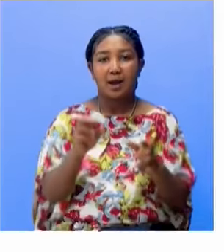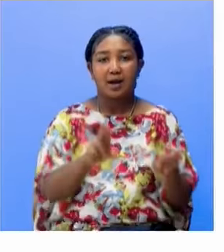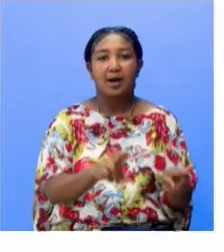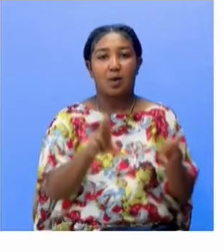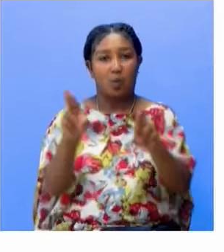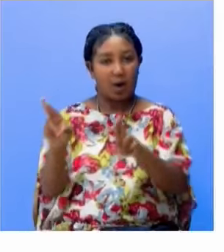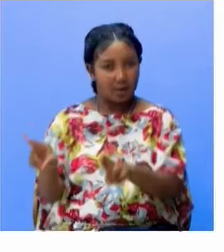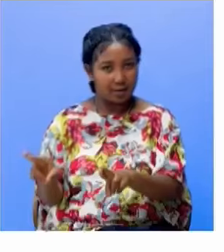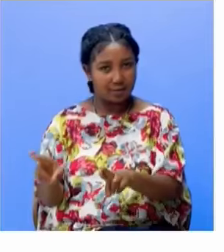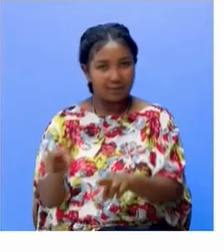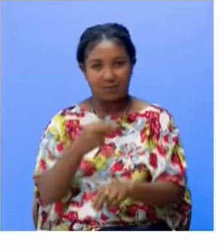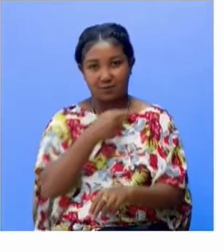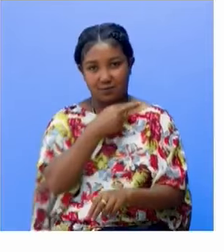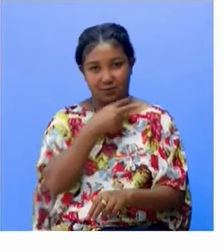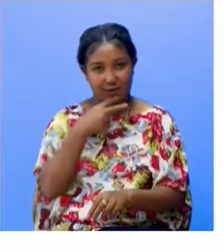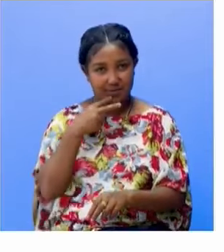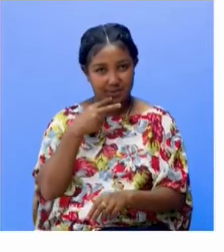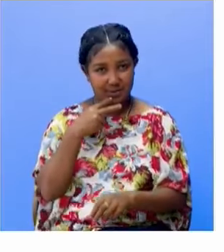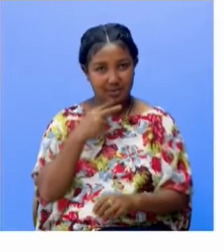verbs.